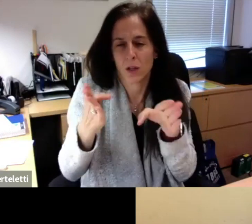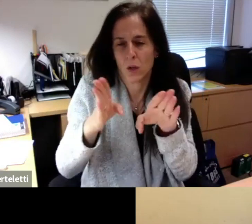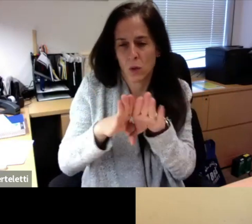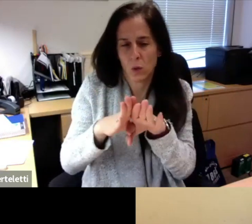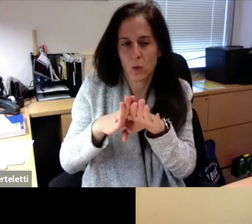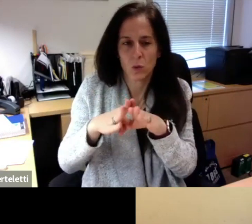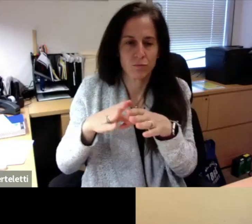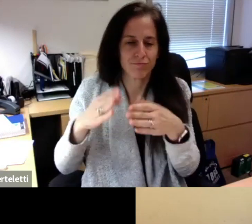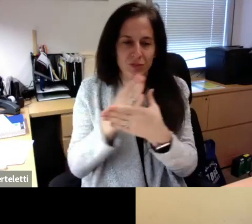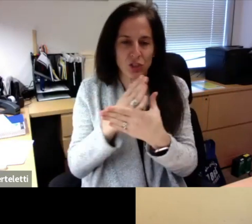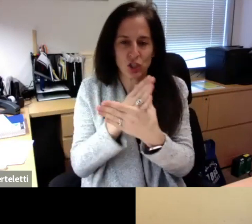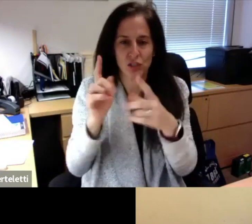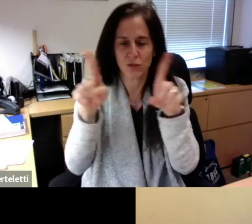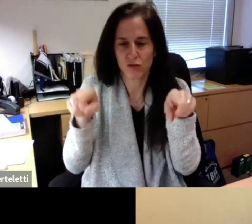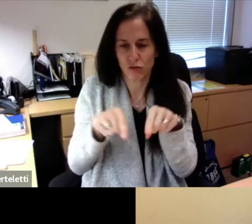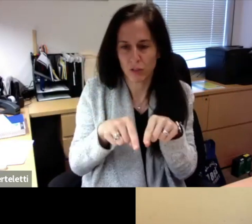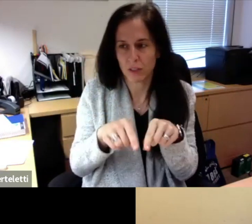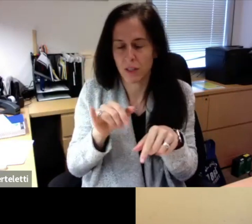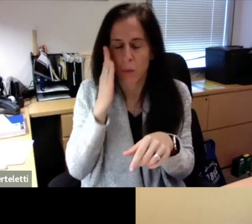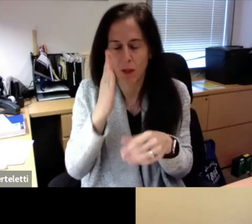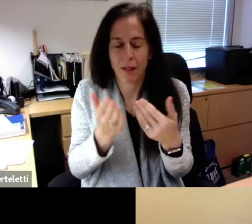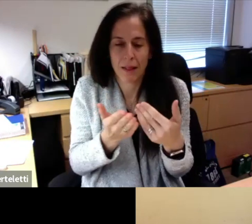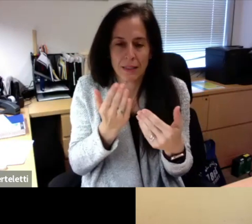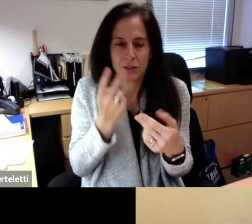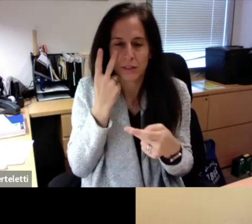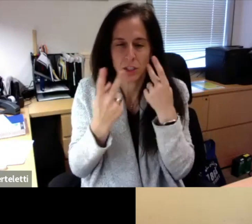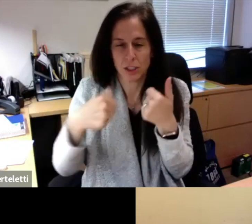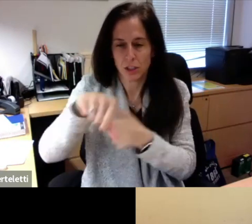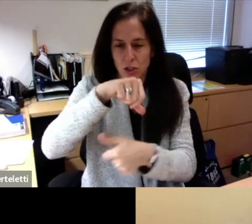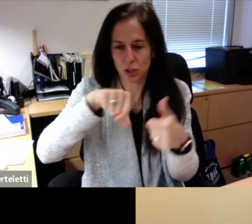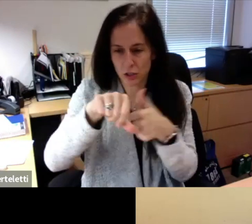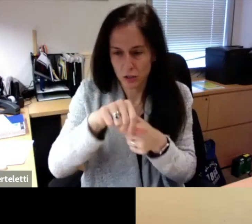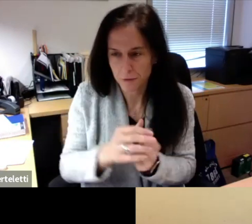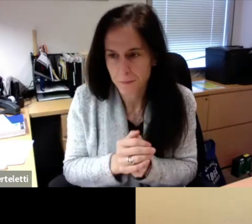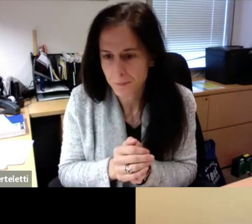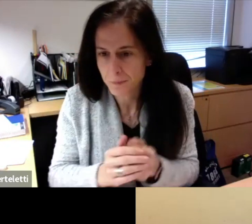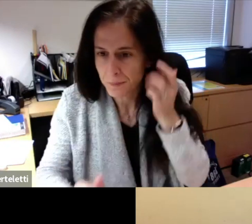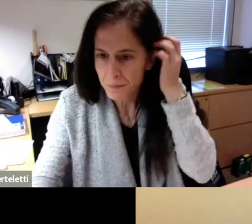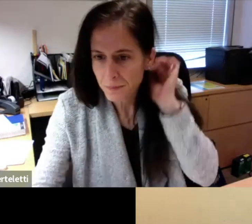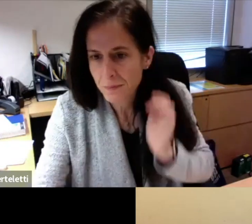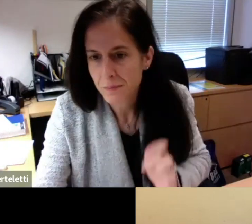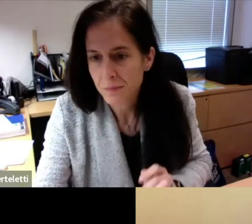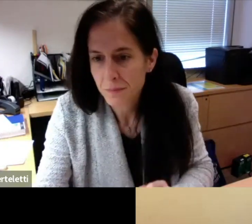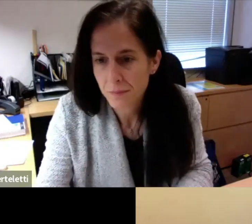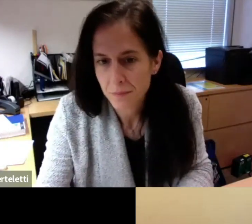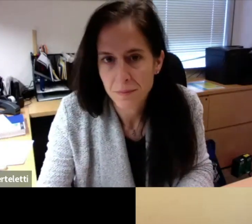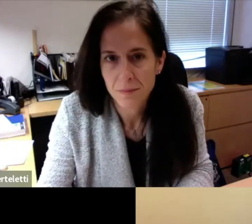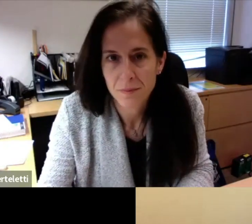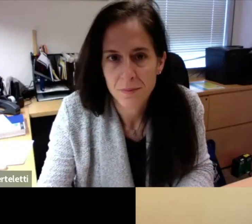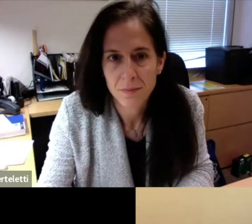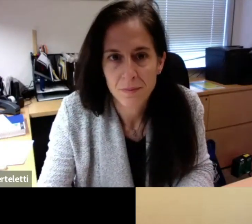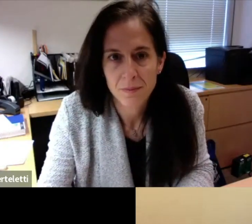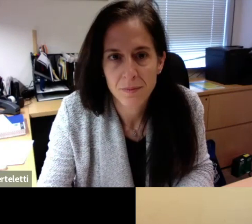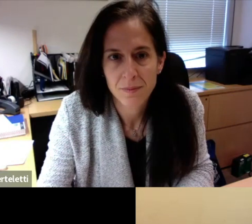If we could stop sharing the screen at this time, visually rather, it would be easy just to see. There we go, easier to see each